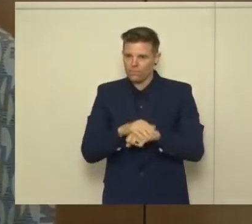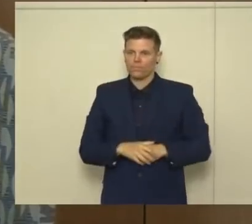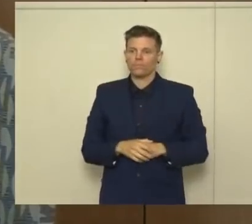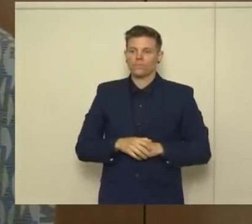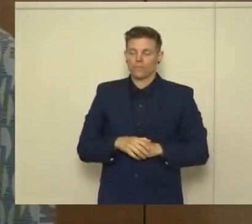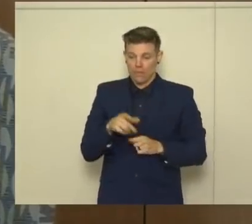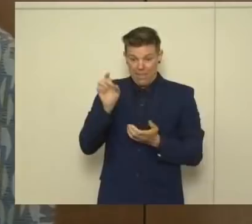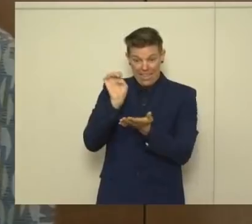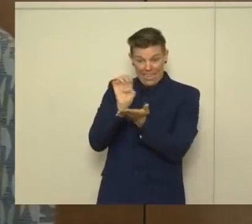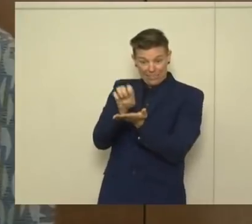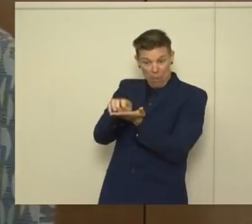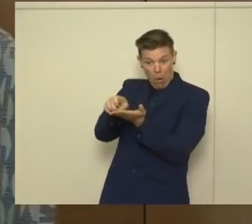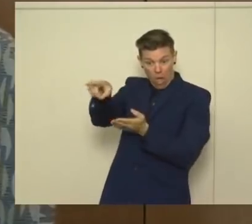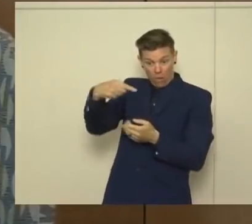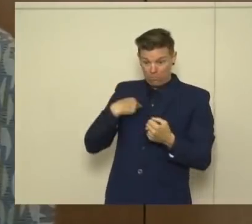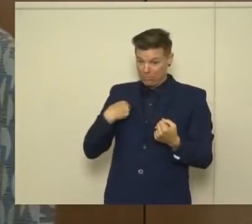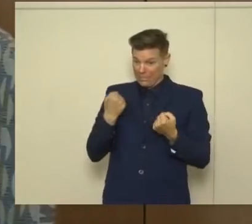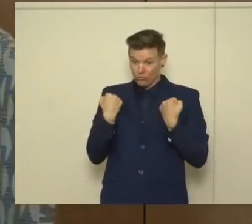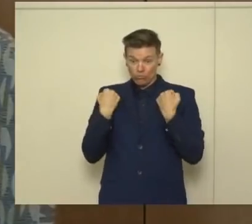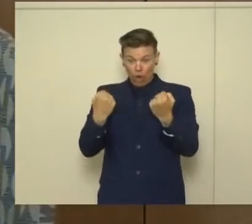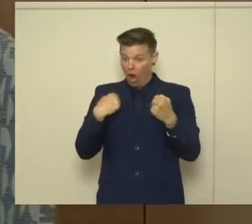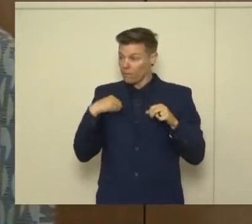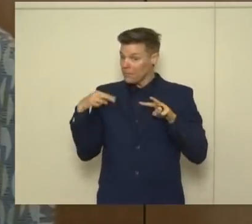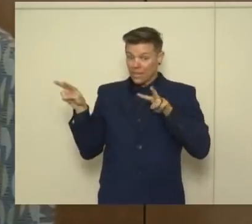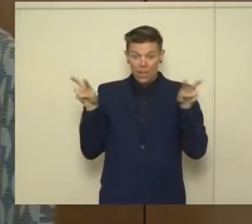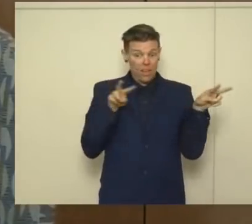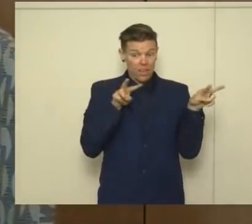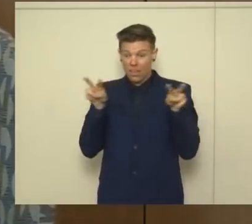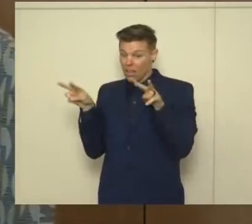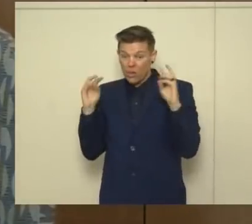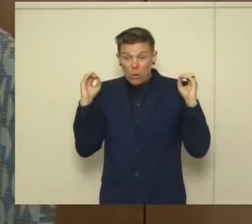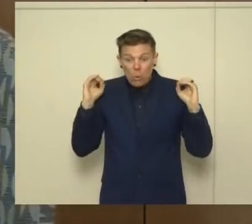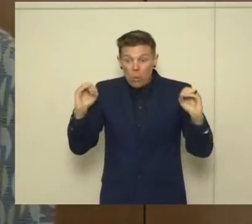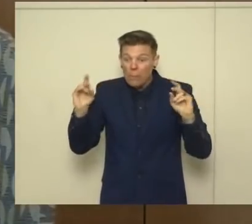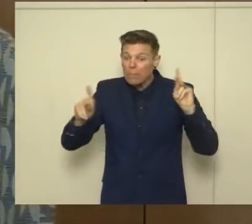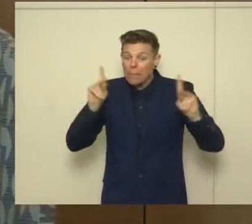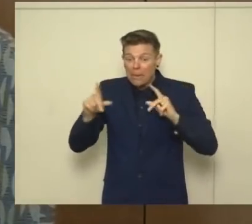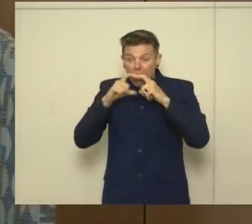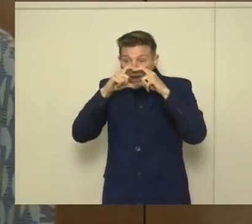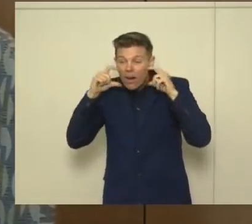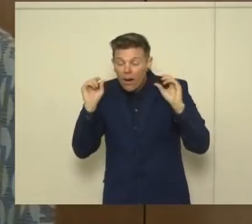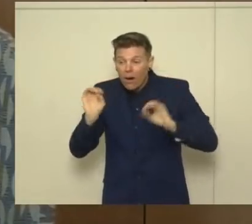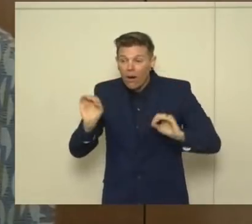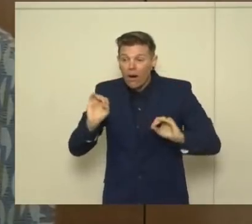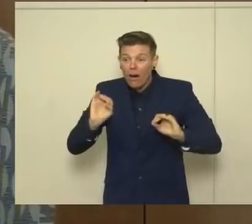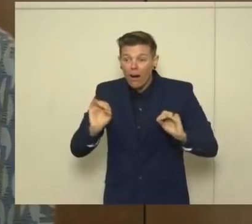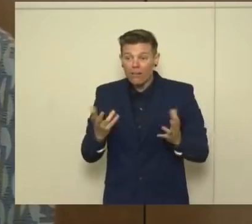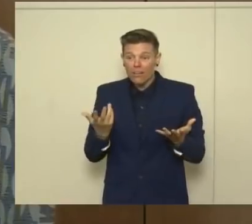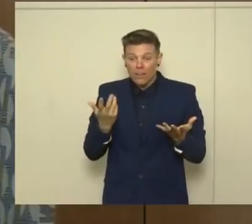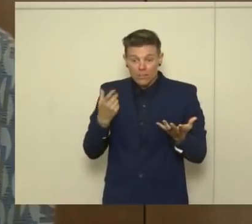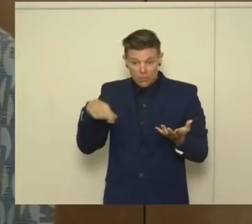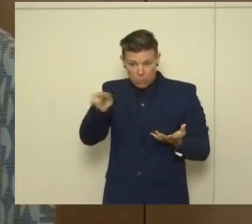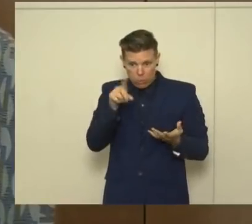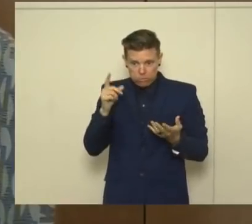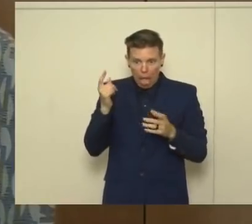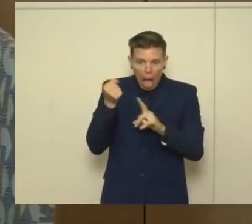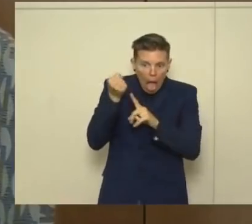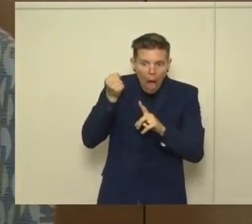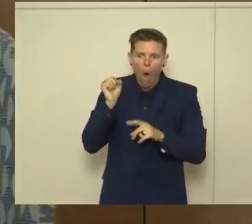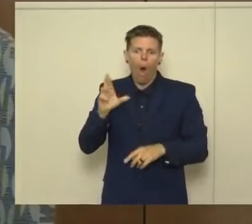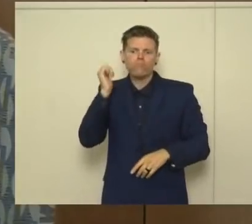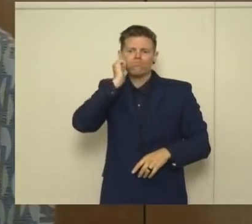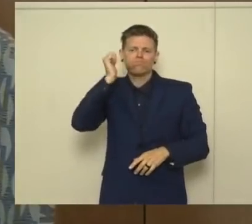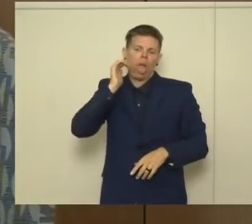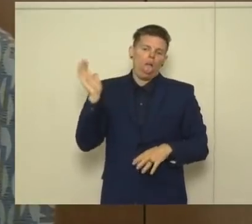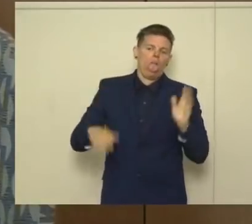that it isn't. And I can tell you that based on the data we do have and the complaints that come in, that the counties who are in the